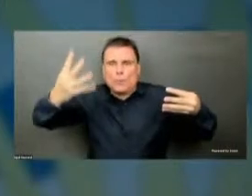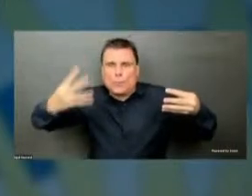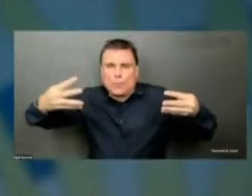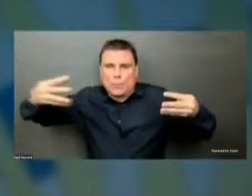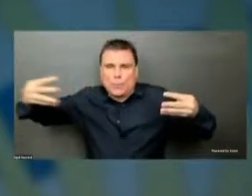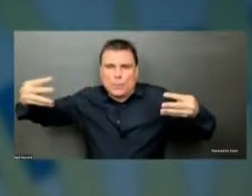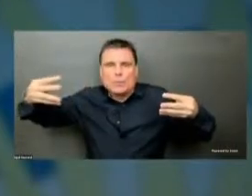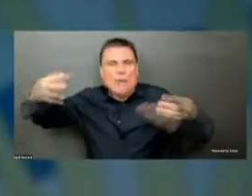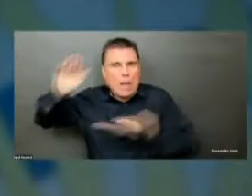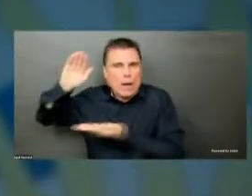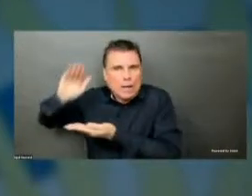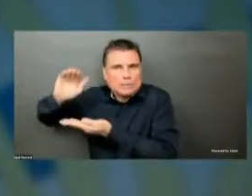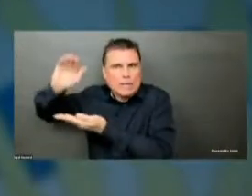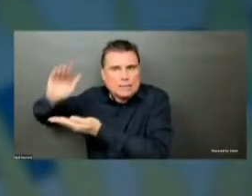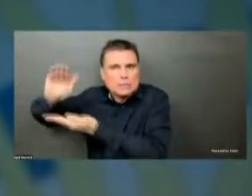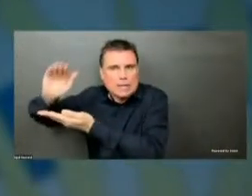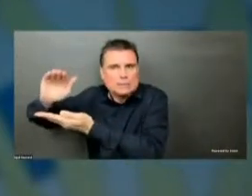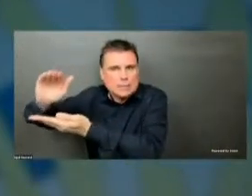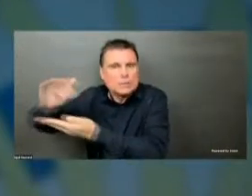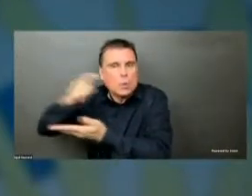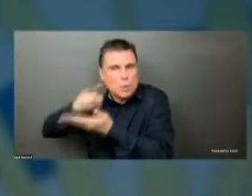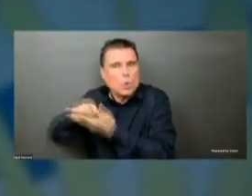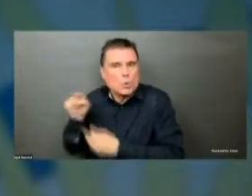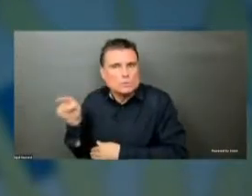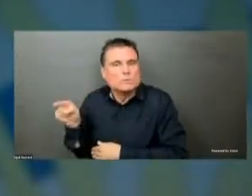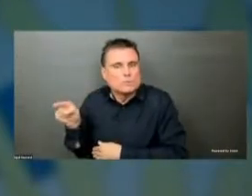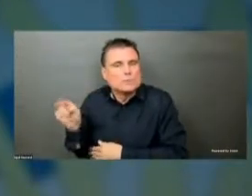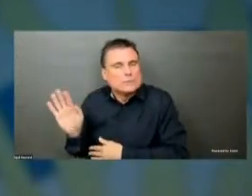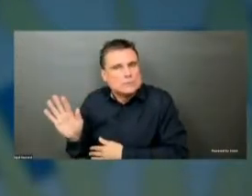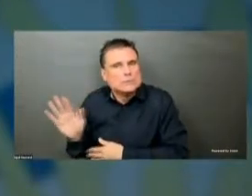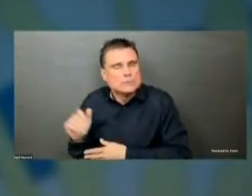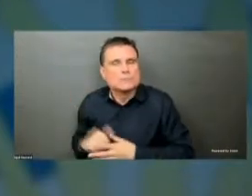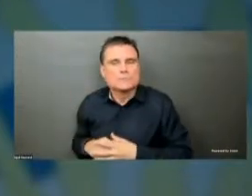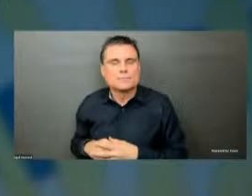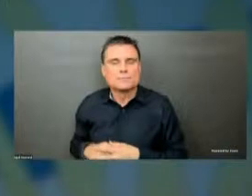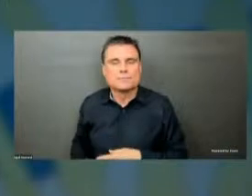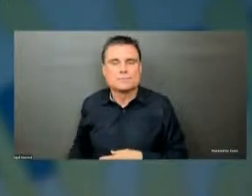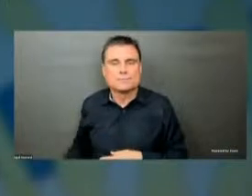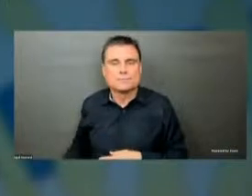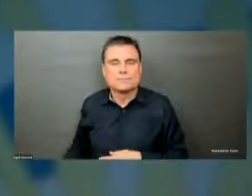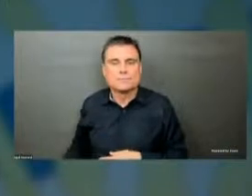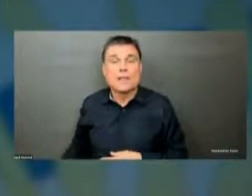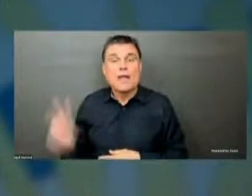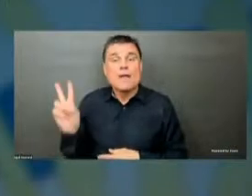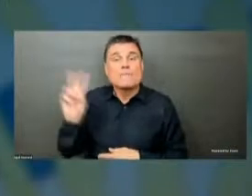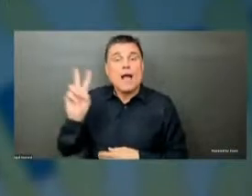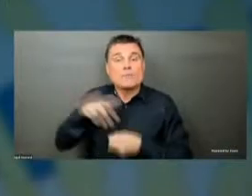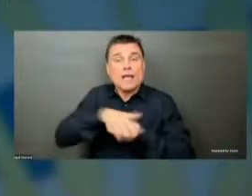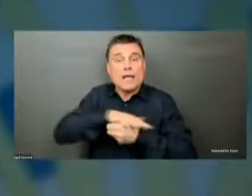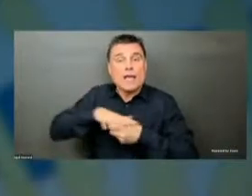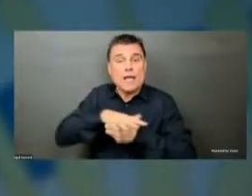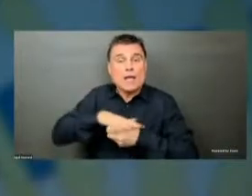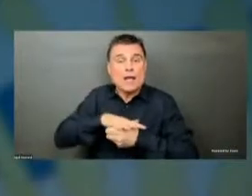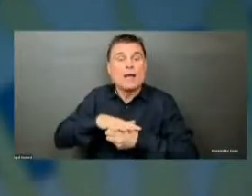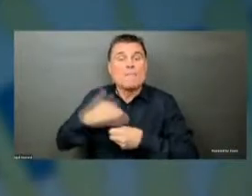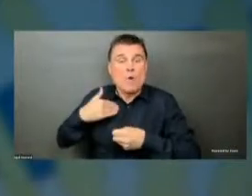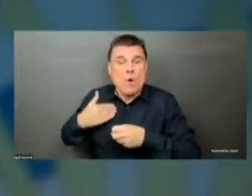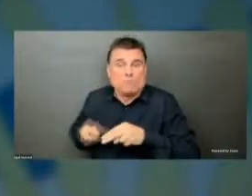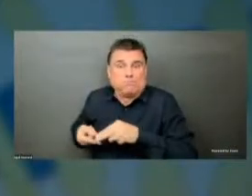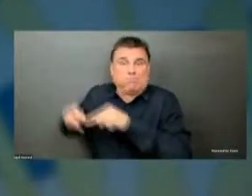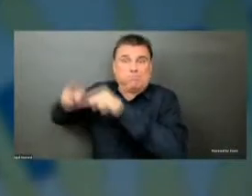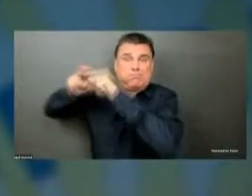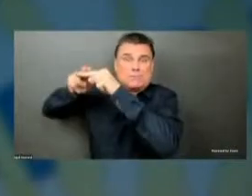seeing in Vancouver Coastal most recently has also increased, and that is we're seeing more cases